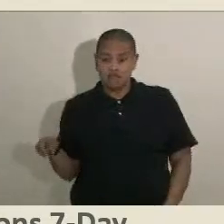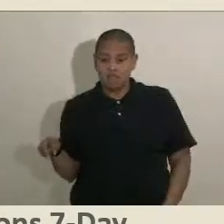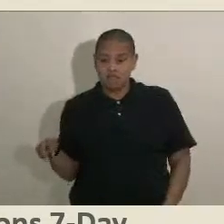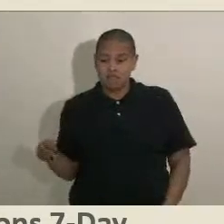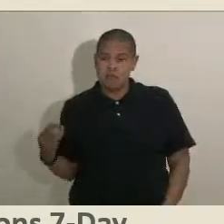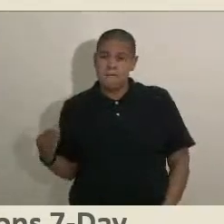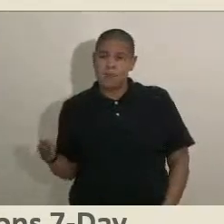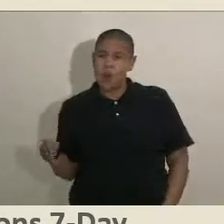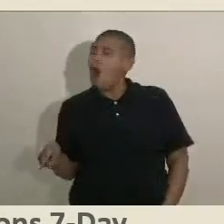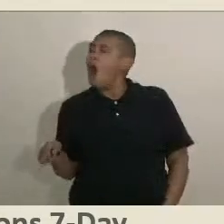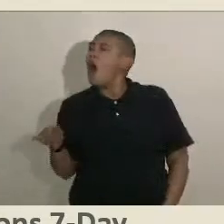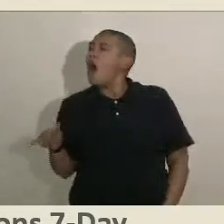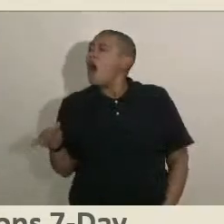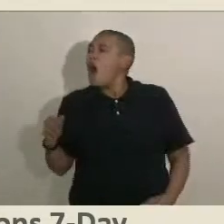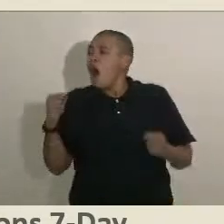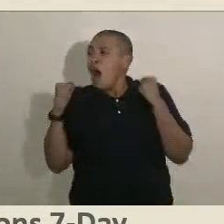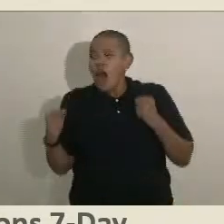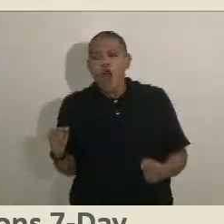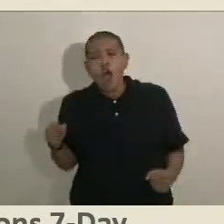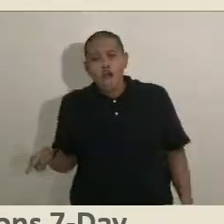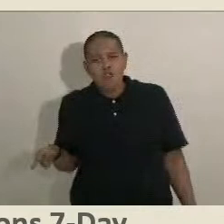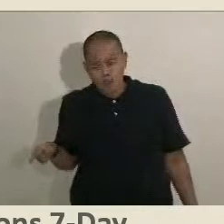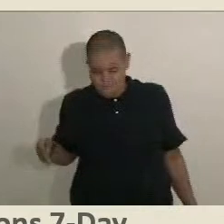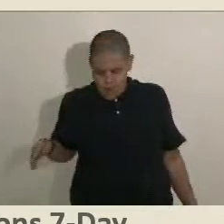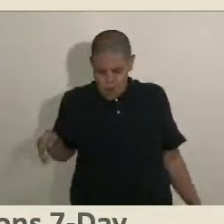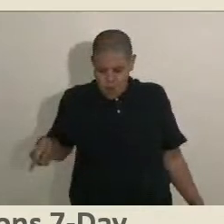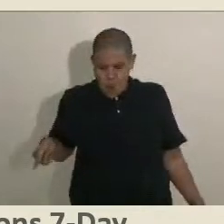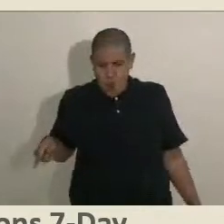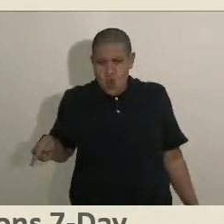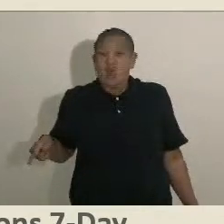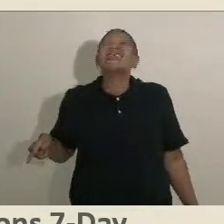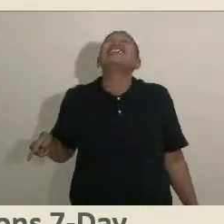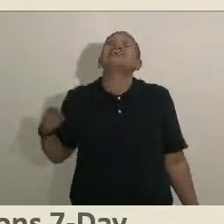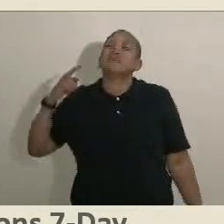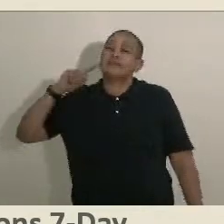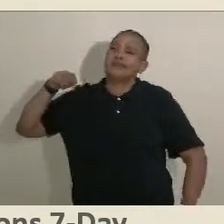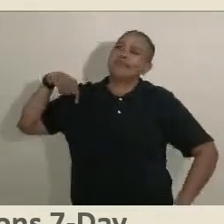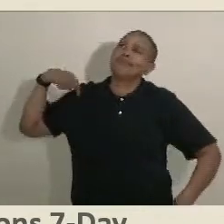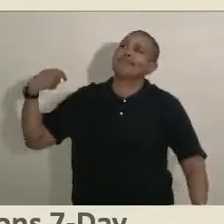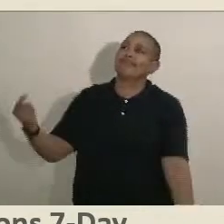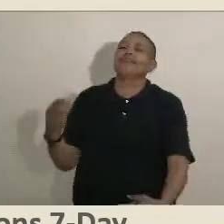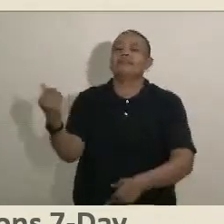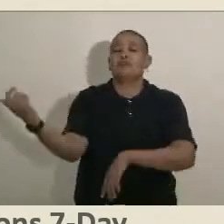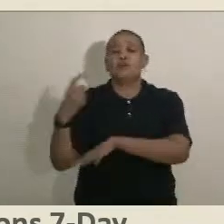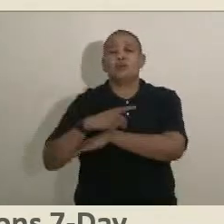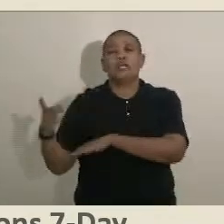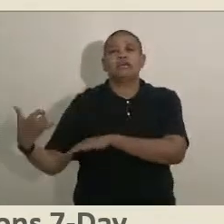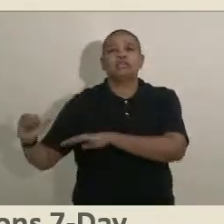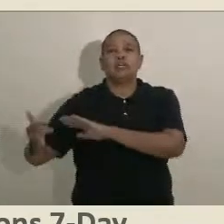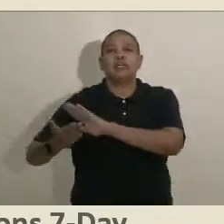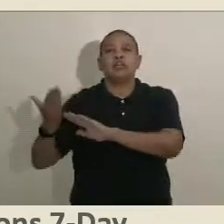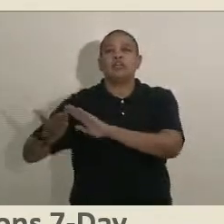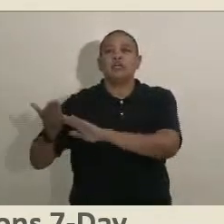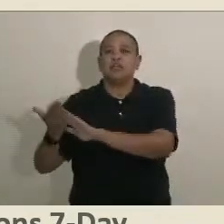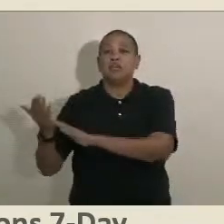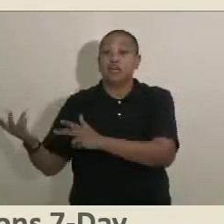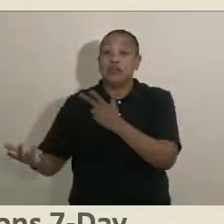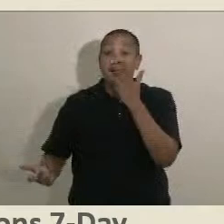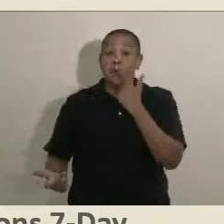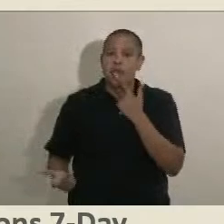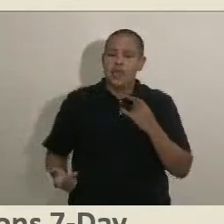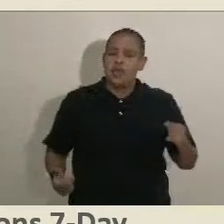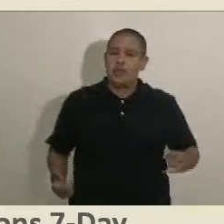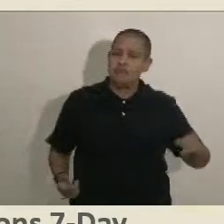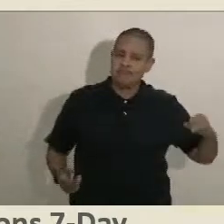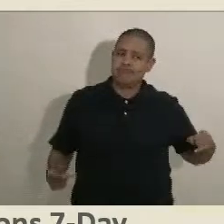will show you the number of confirmed cases, and you can see that over the last couple of days, those have been going up. But the pink line shows